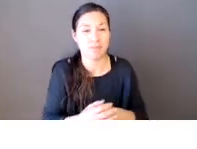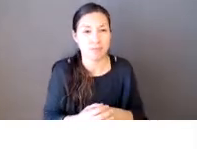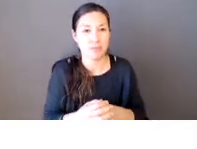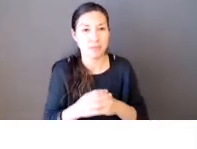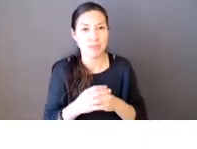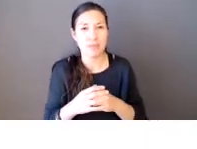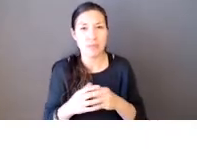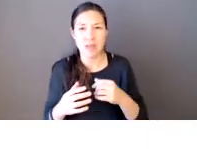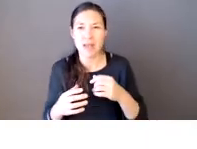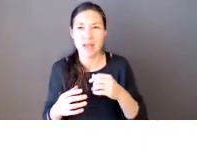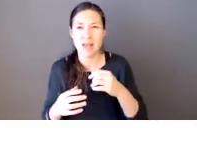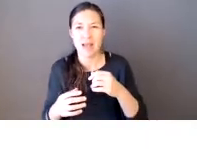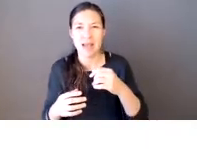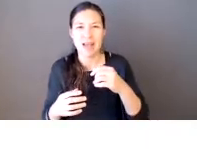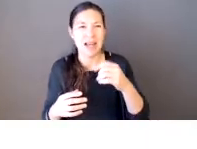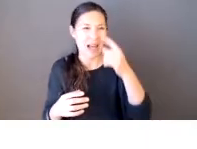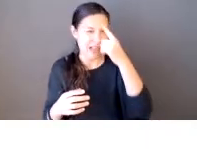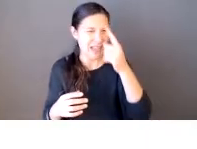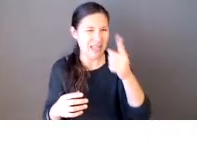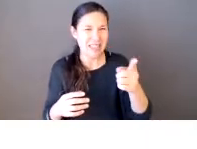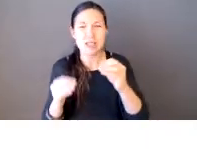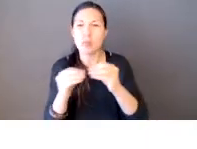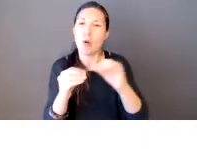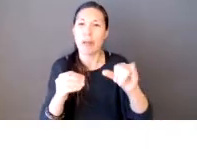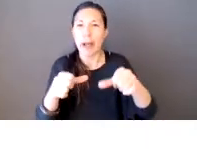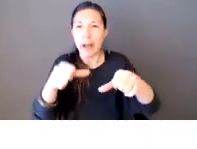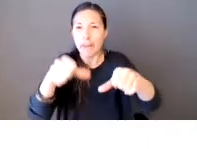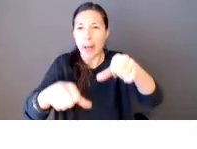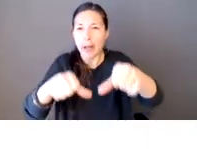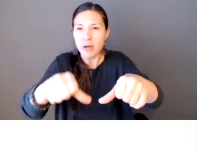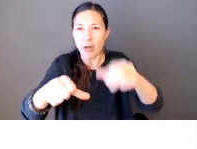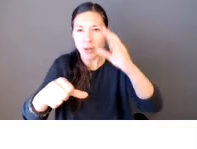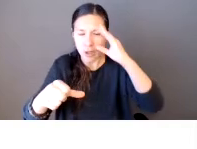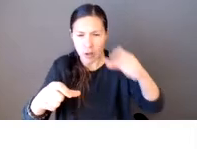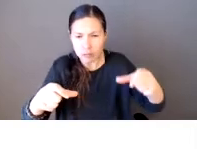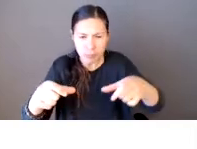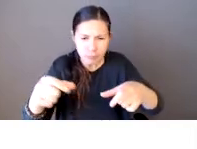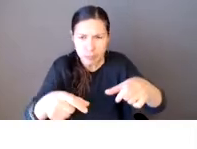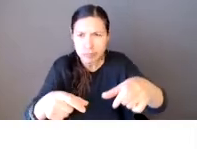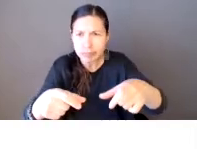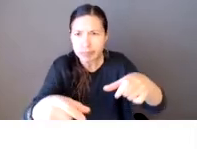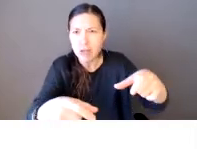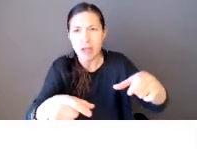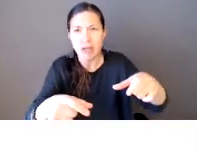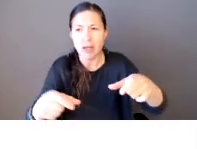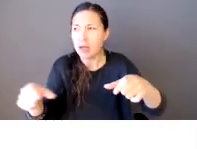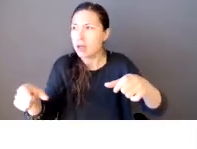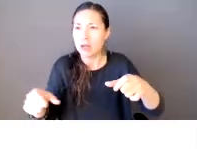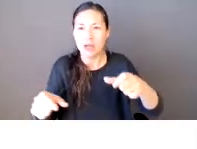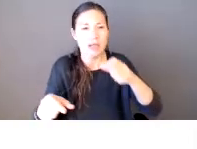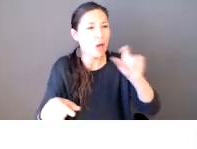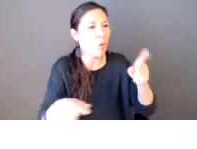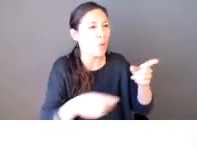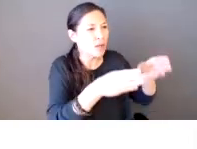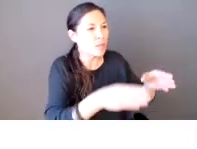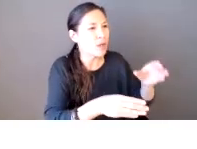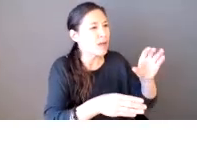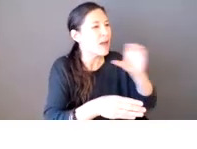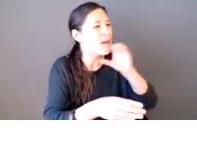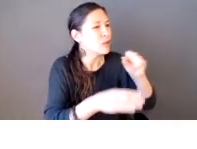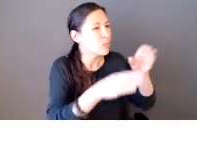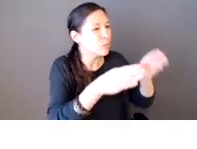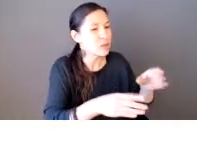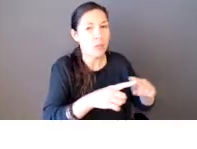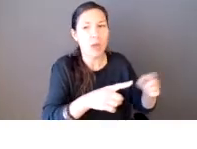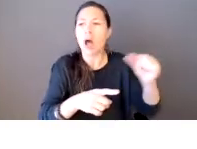like to think of it as putting a puzzle together. Putting a puzzle together isn't necessarily just talking to an elder who might have some pieces of information. How do we get